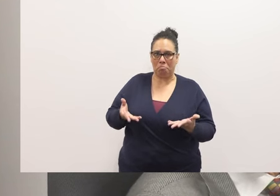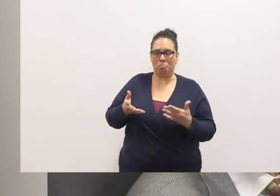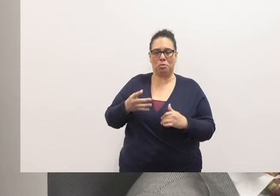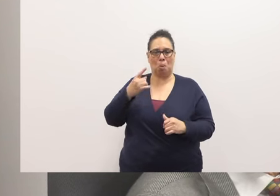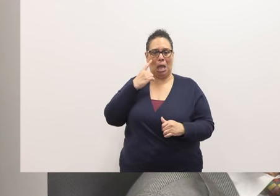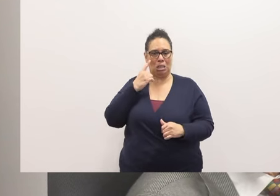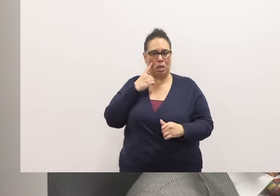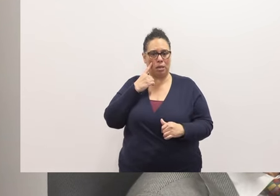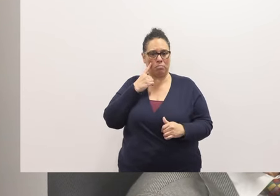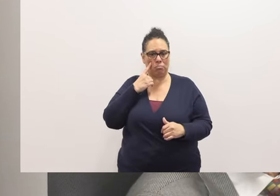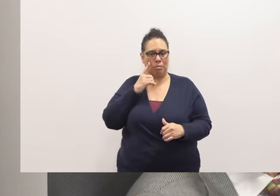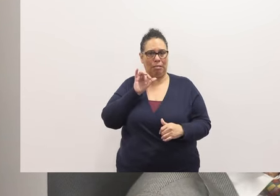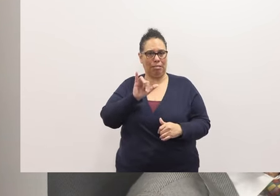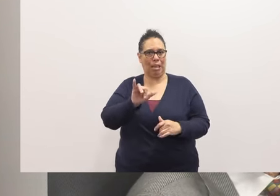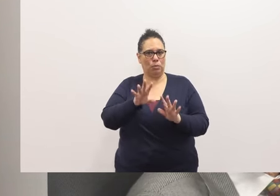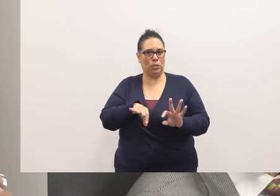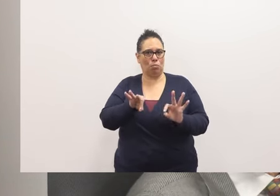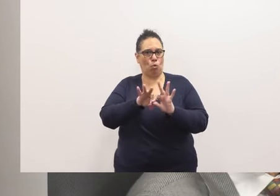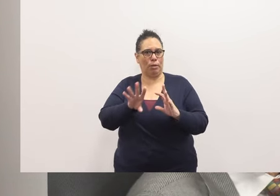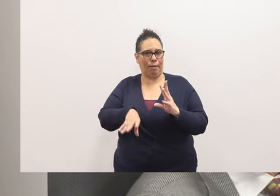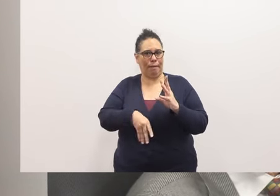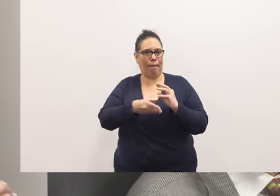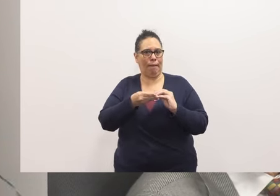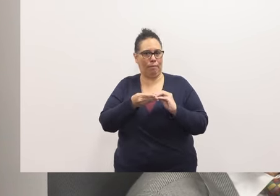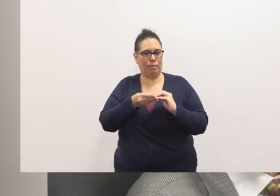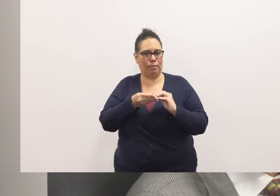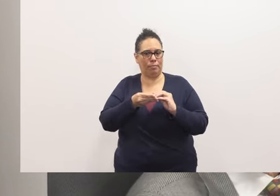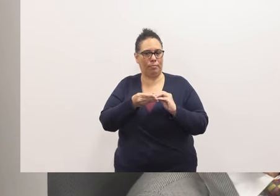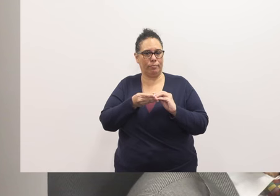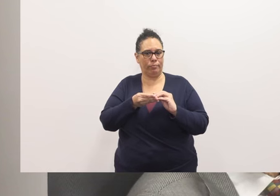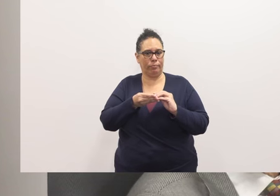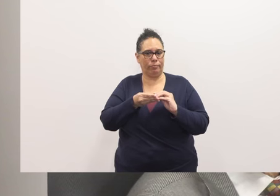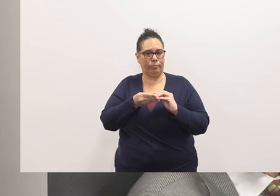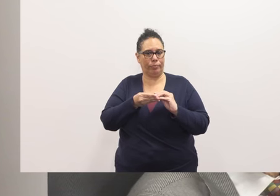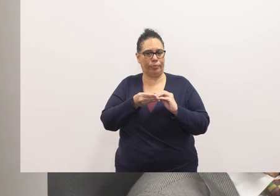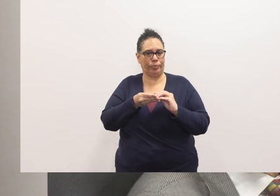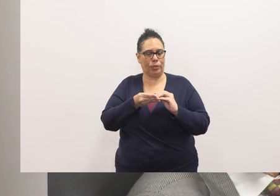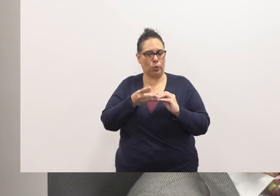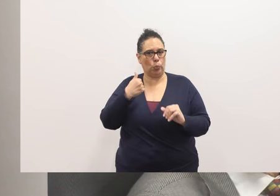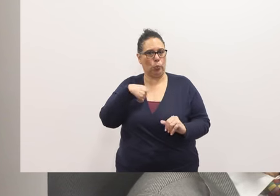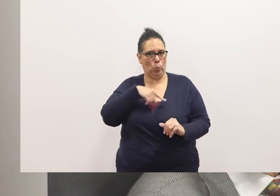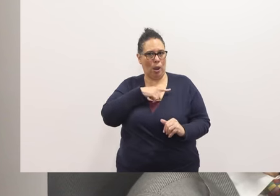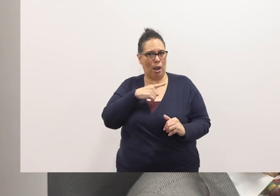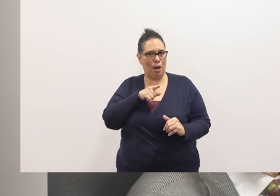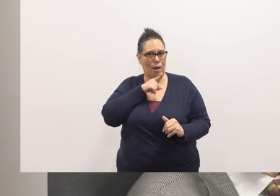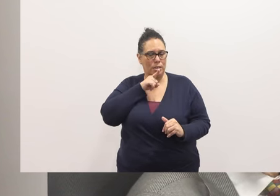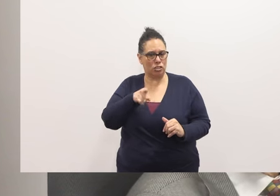that would be important to add, because we are actually